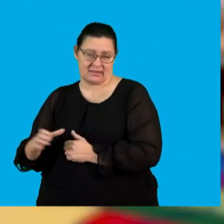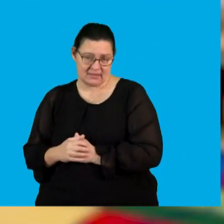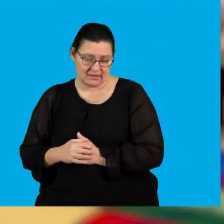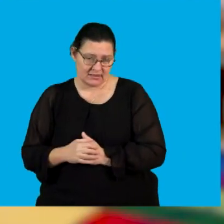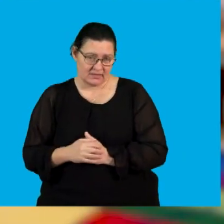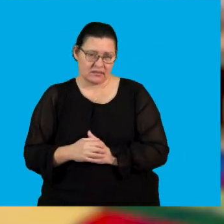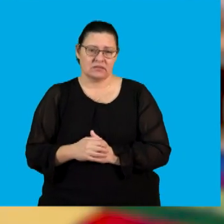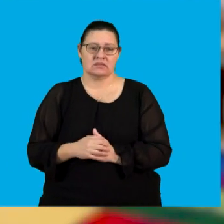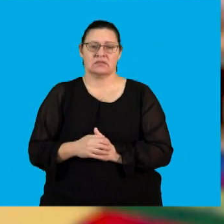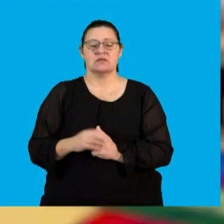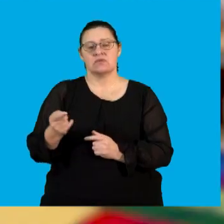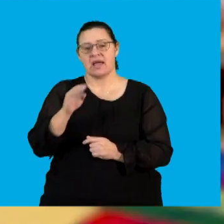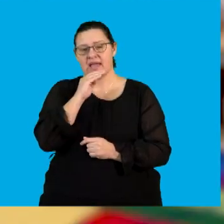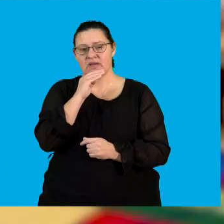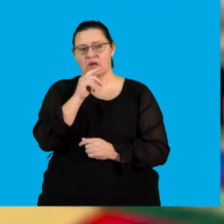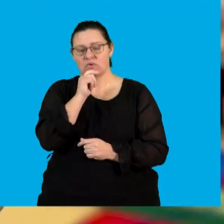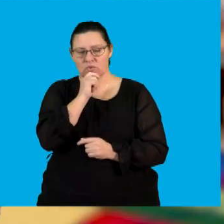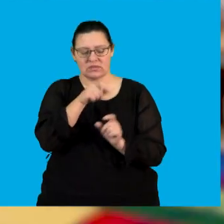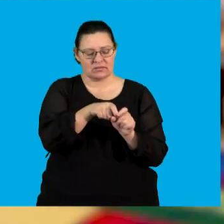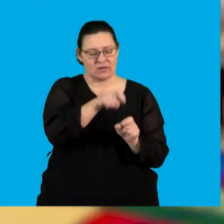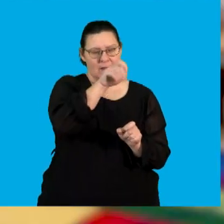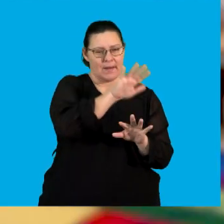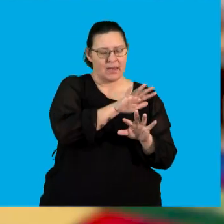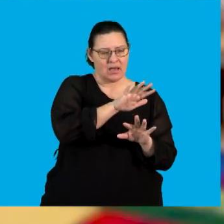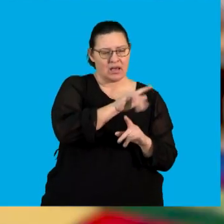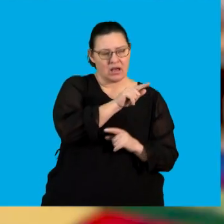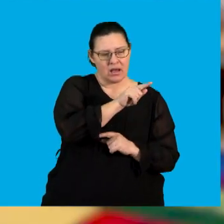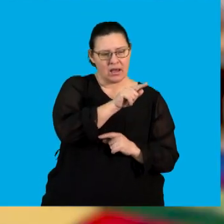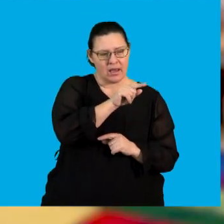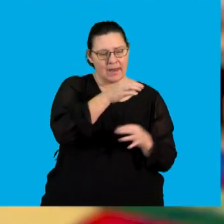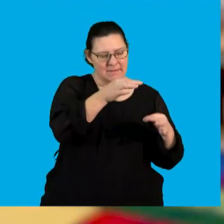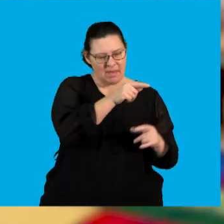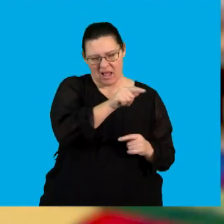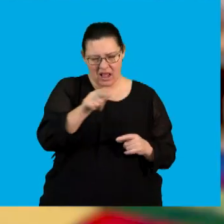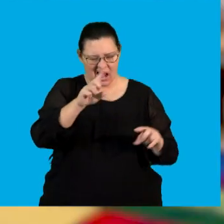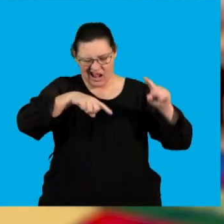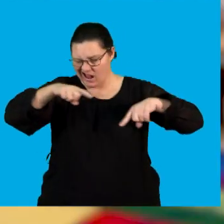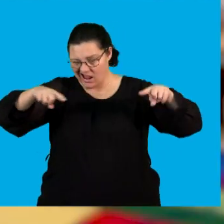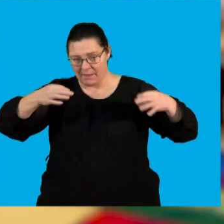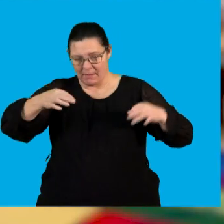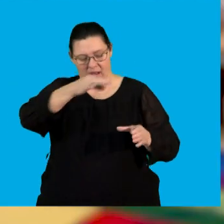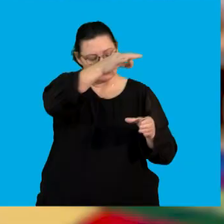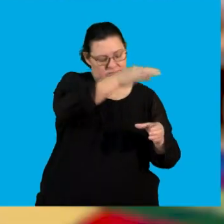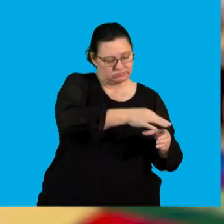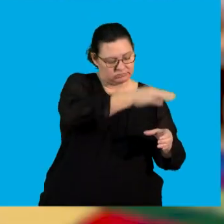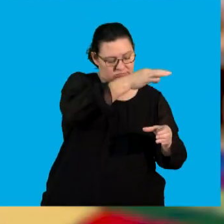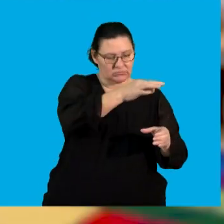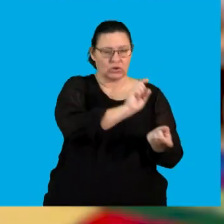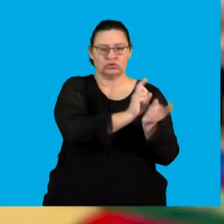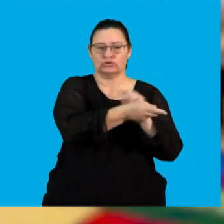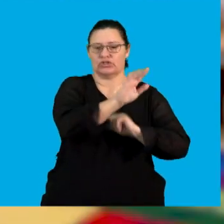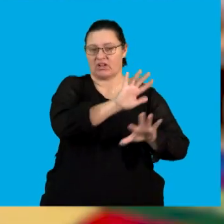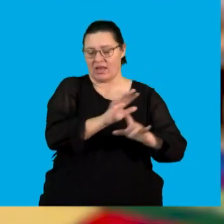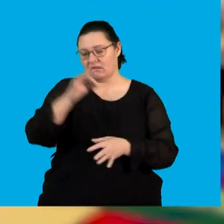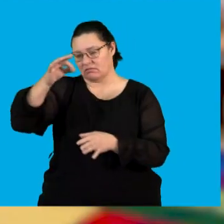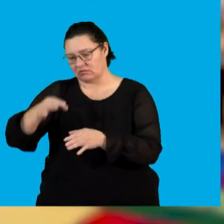of indicators. In this, we can also use the blue litmus paper, the methyl orange. There's a lot of them that we can use to test if whether a substance is